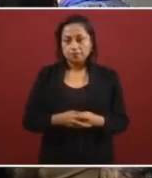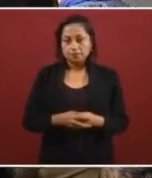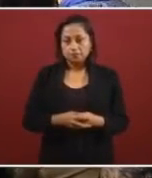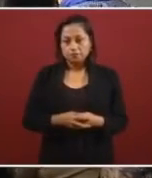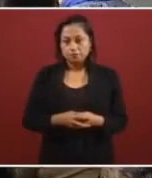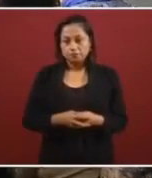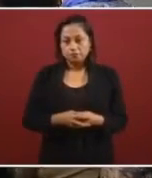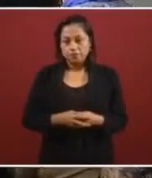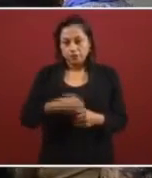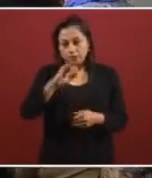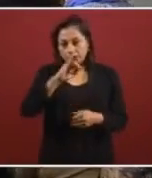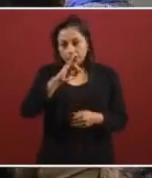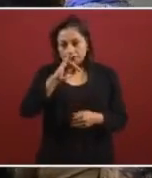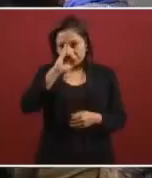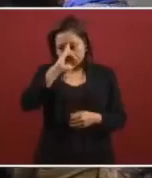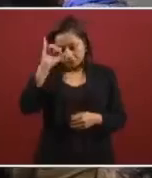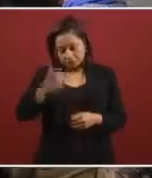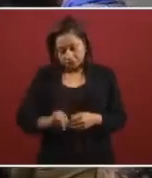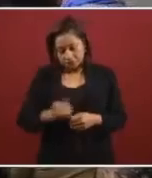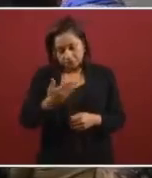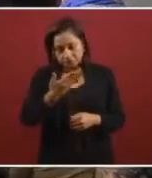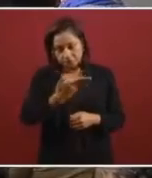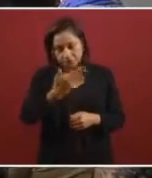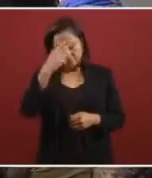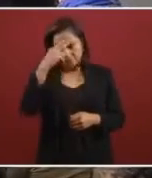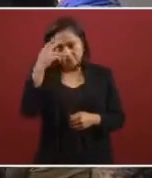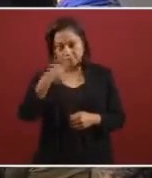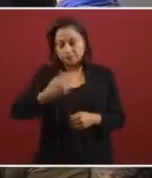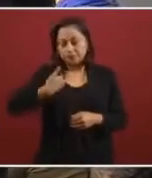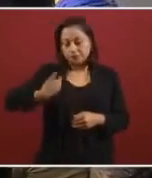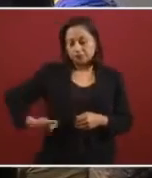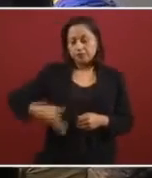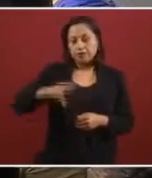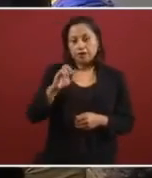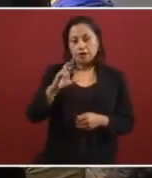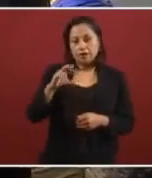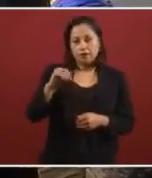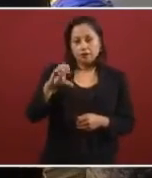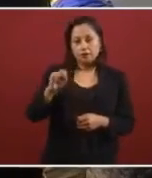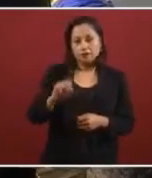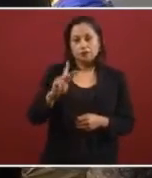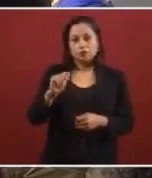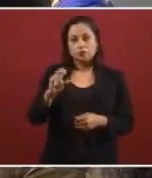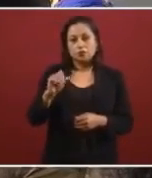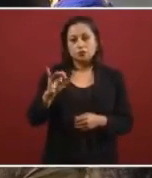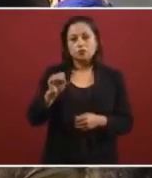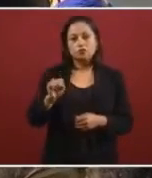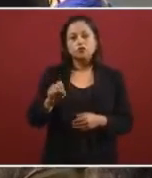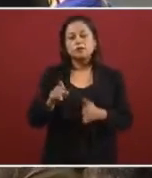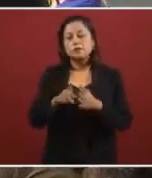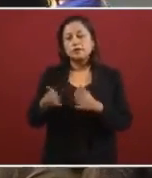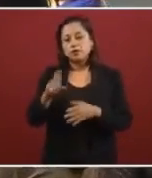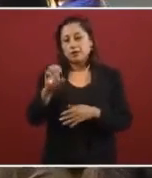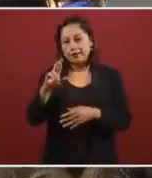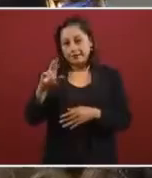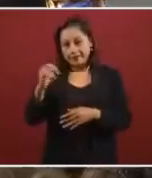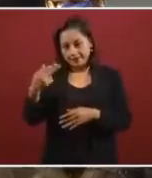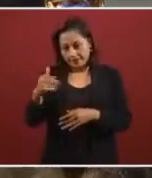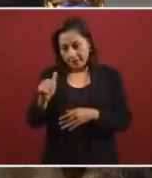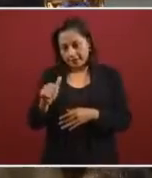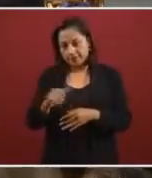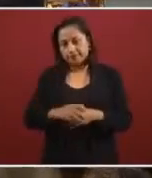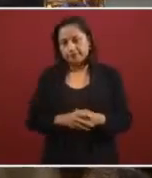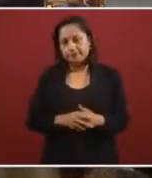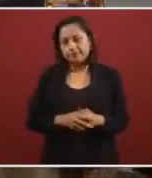Pozos from Energia.